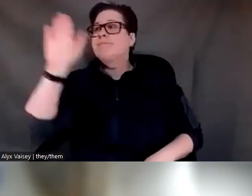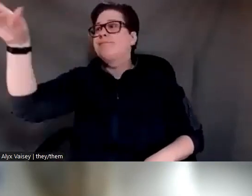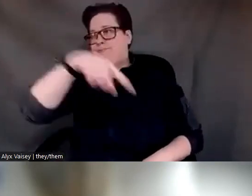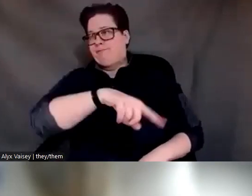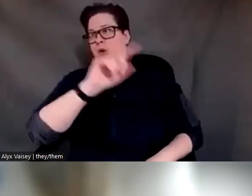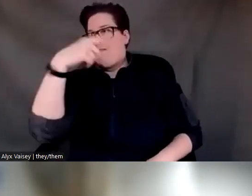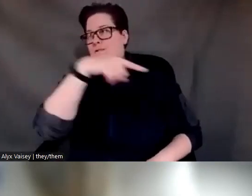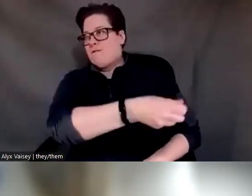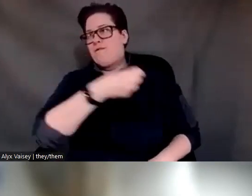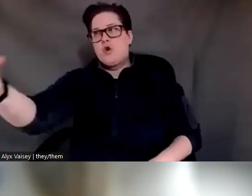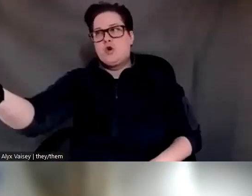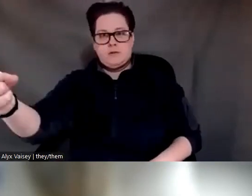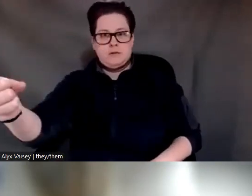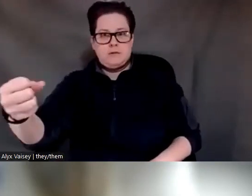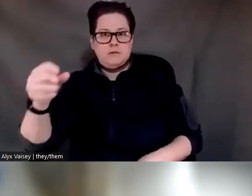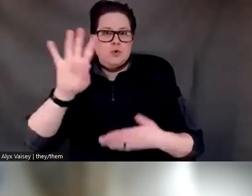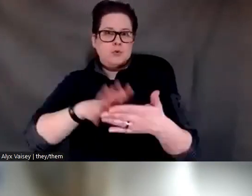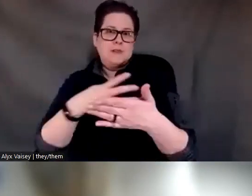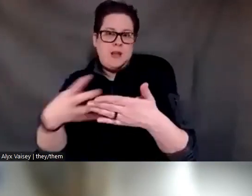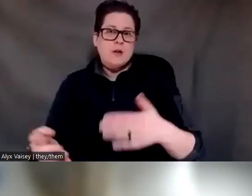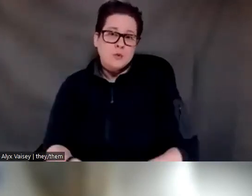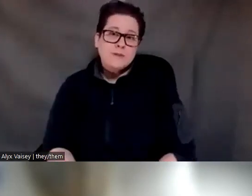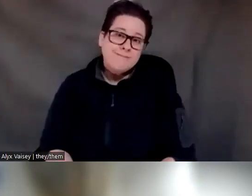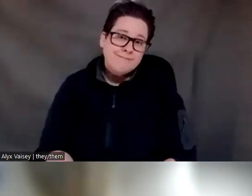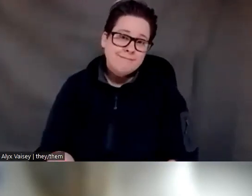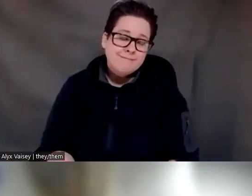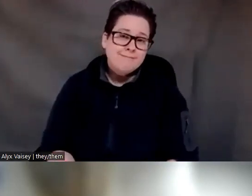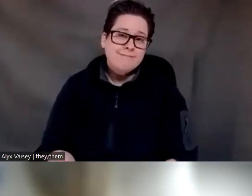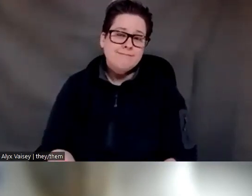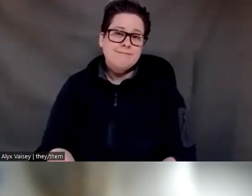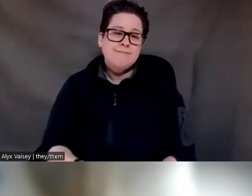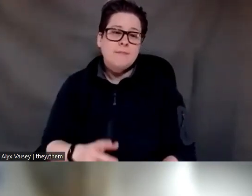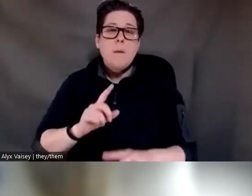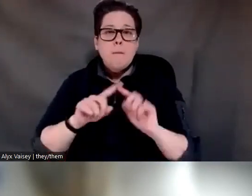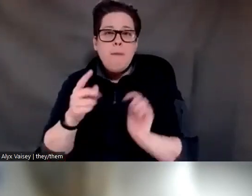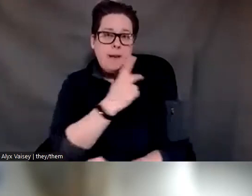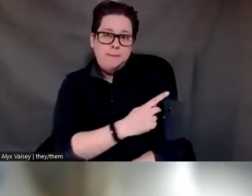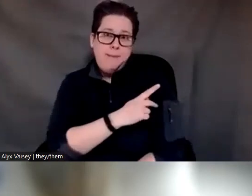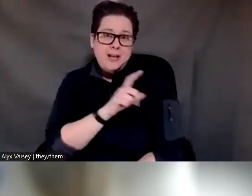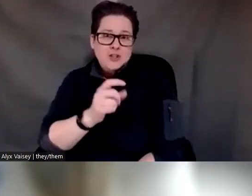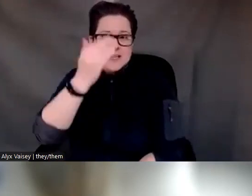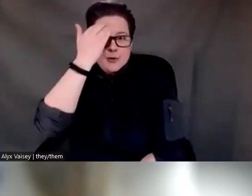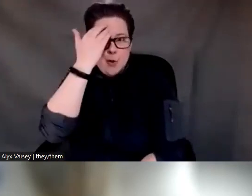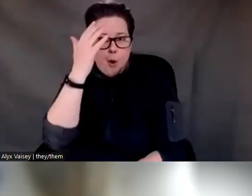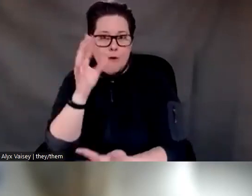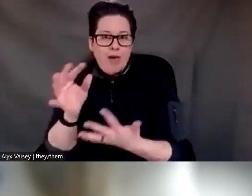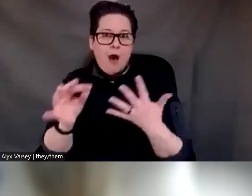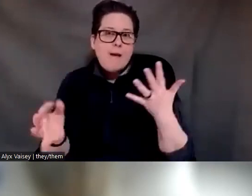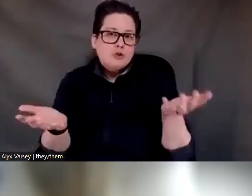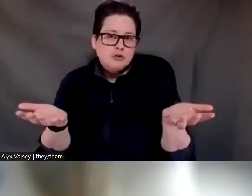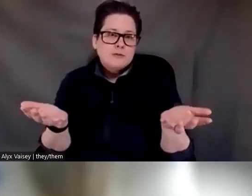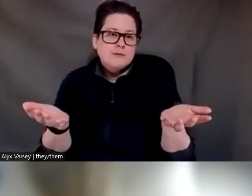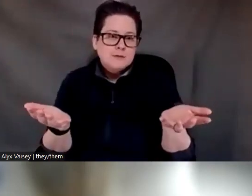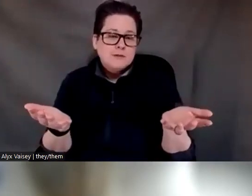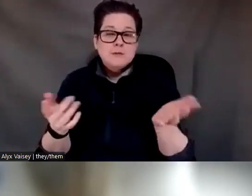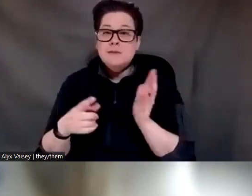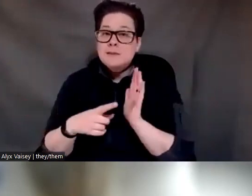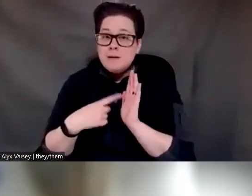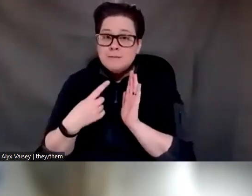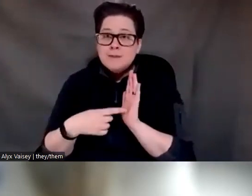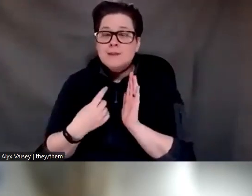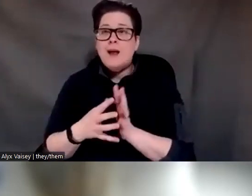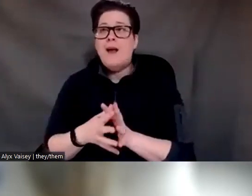get this done when we have such a big backlog. But patients need to be aware of that, because